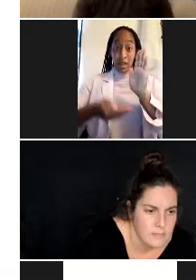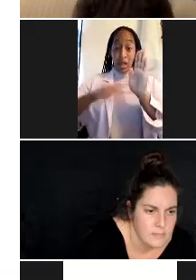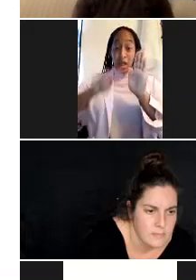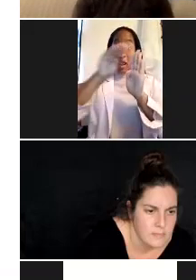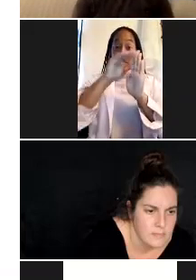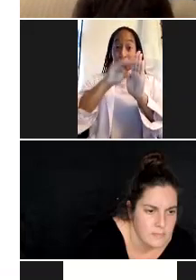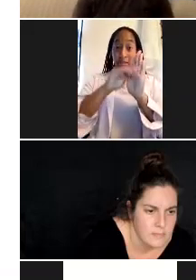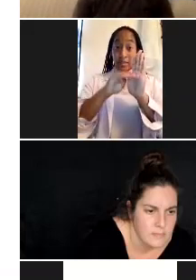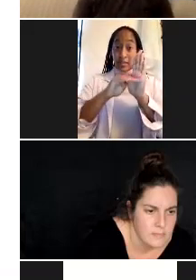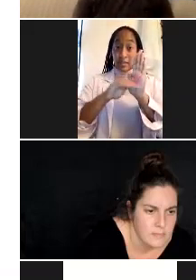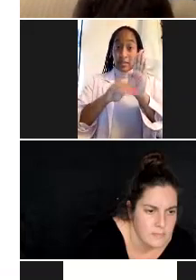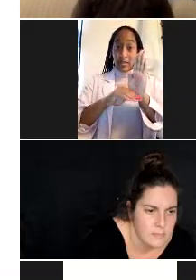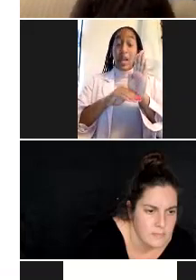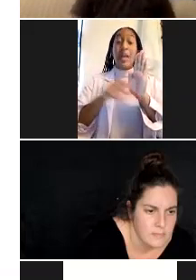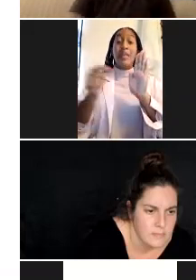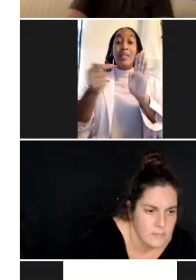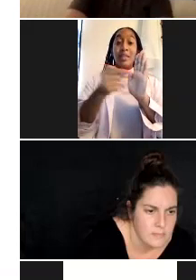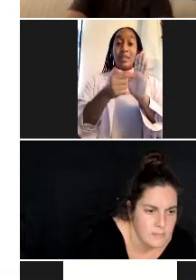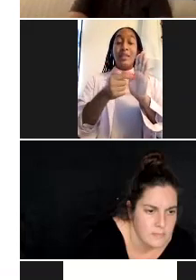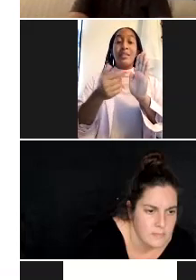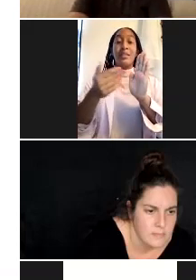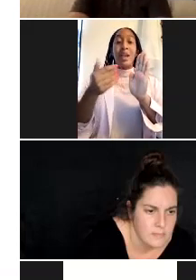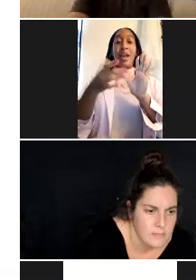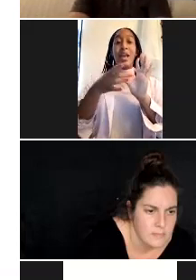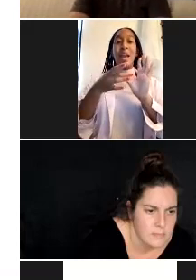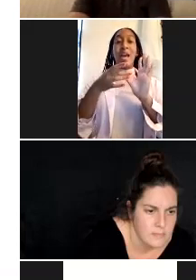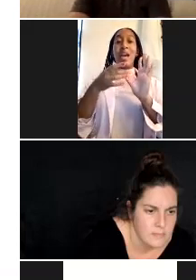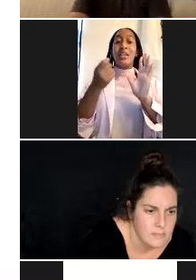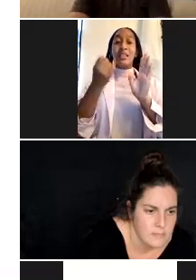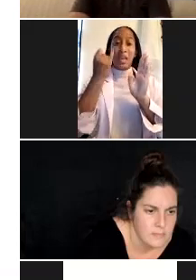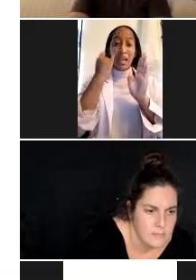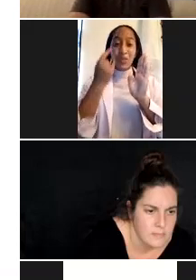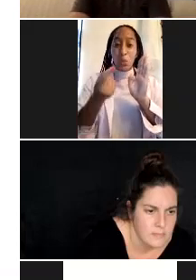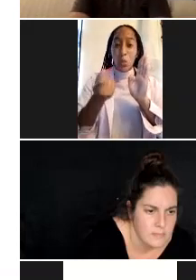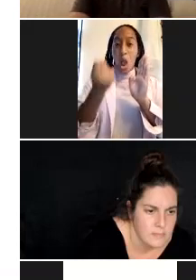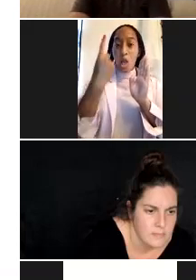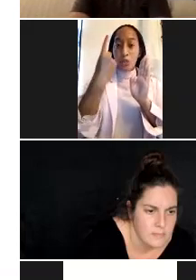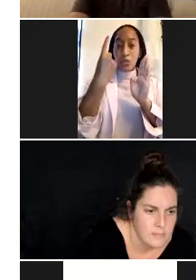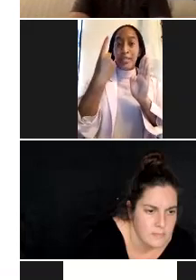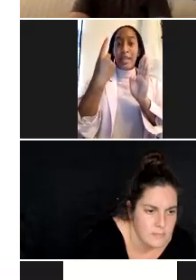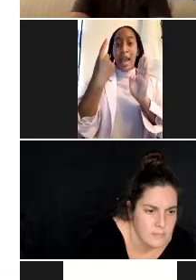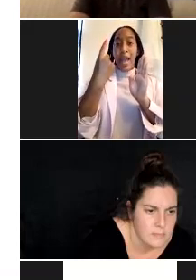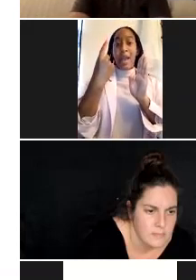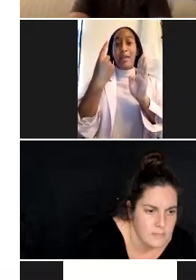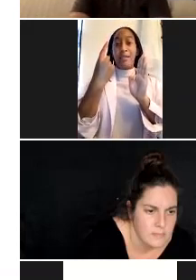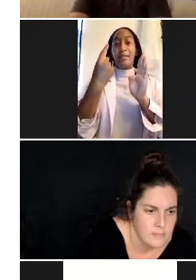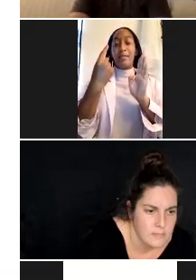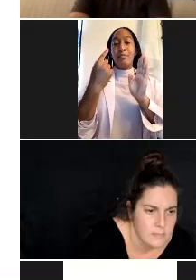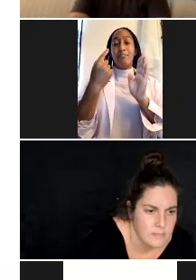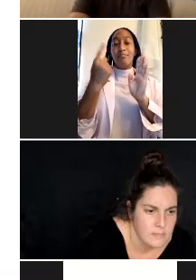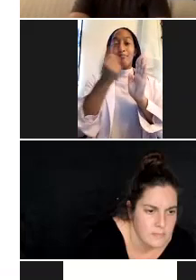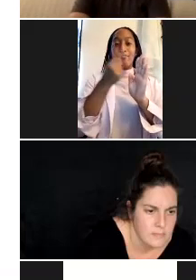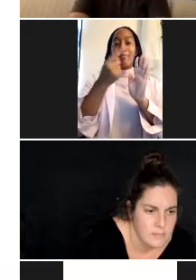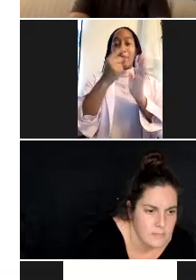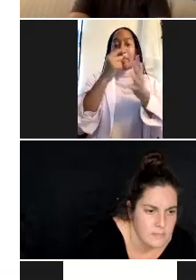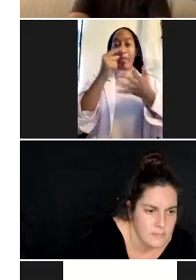deals with, application of your understanding, right? It's not just definitions or, regurgitating